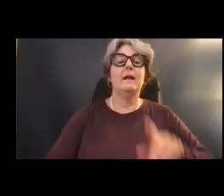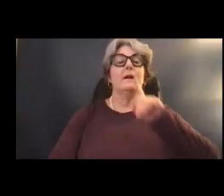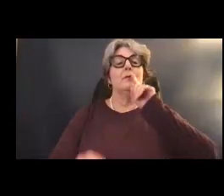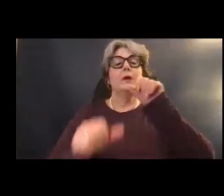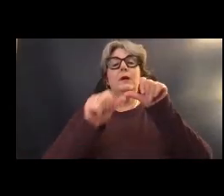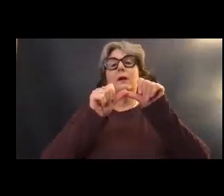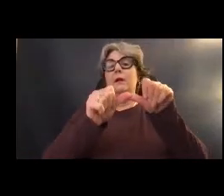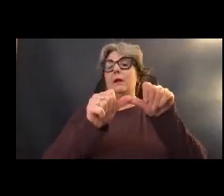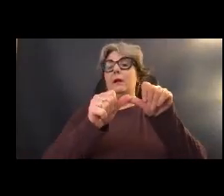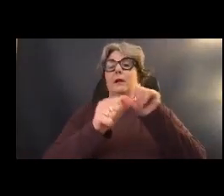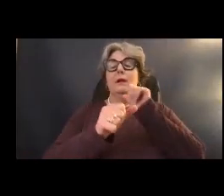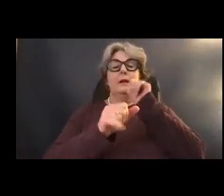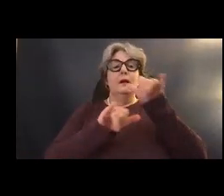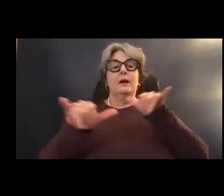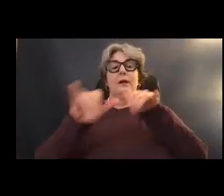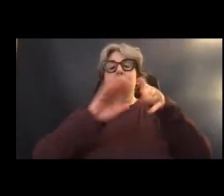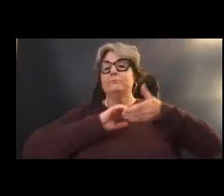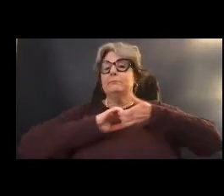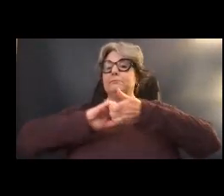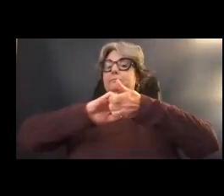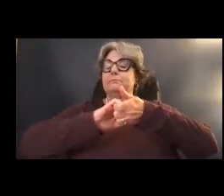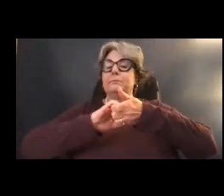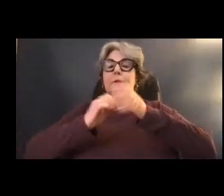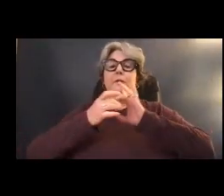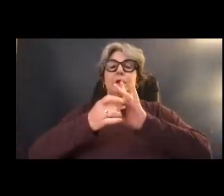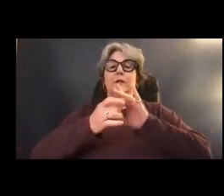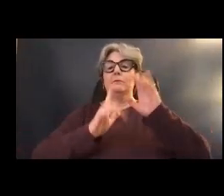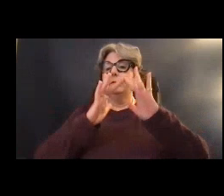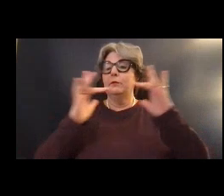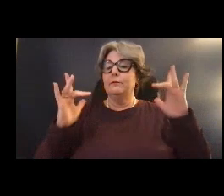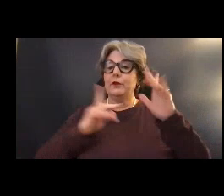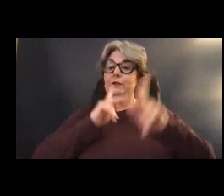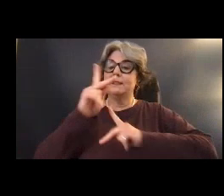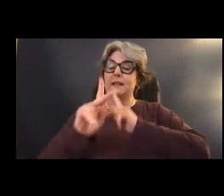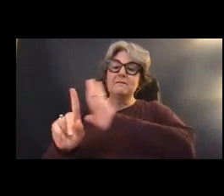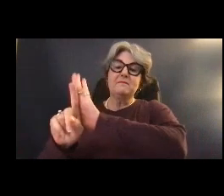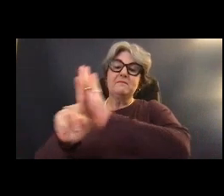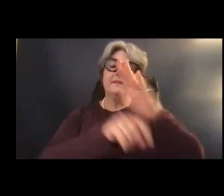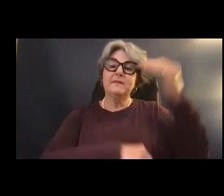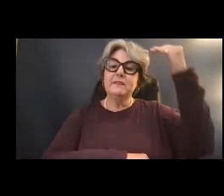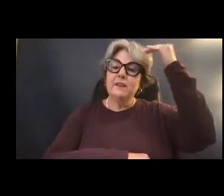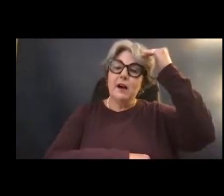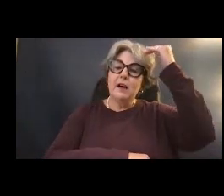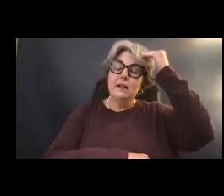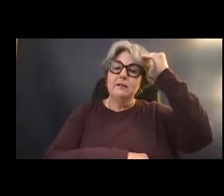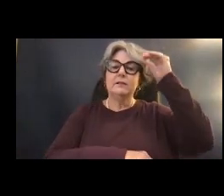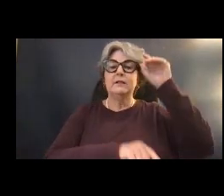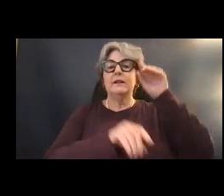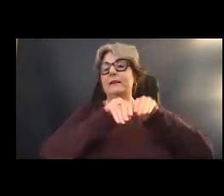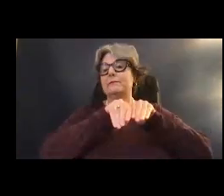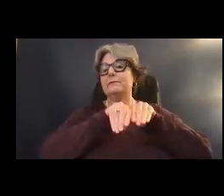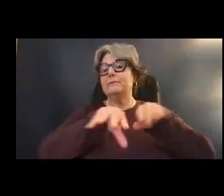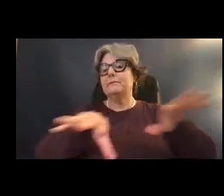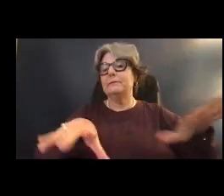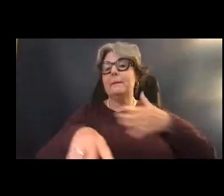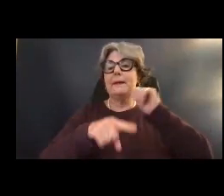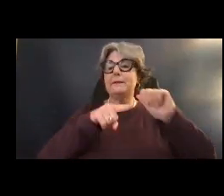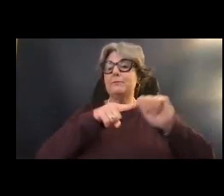amplified through uncommon collaborations that leverage diverse types of knowledge and help to widely disseminate best